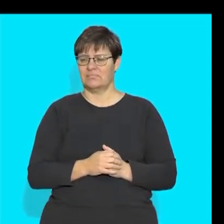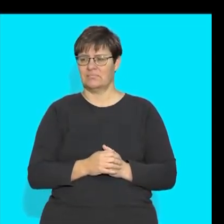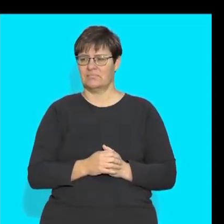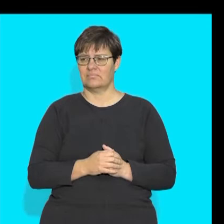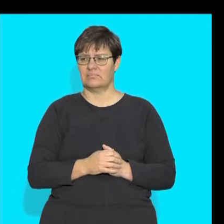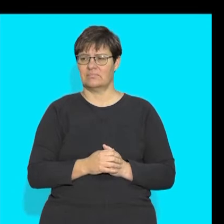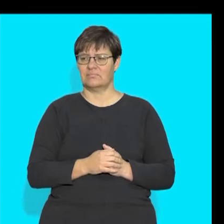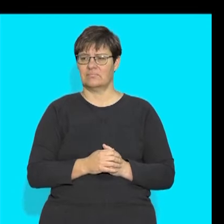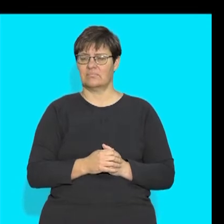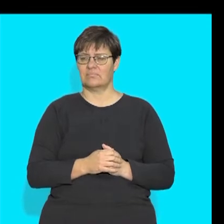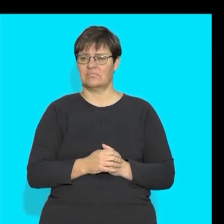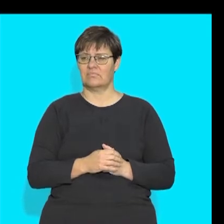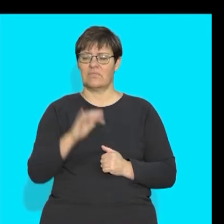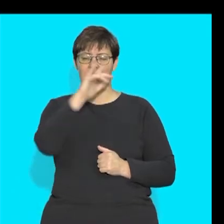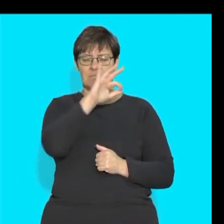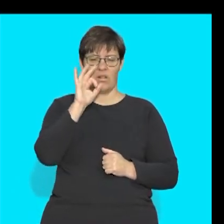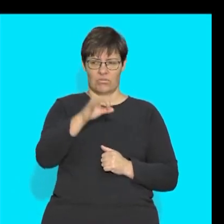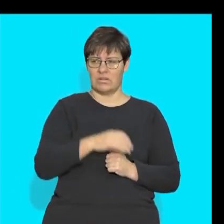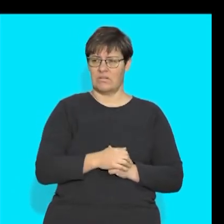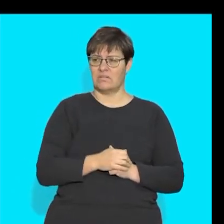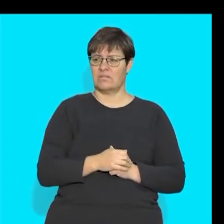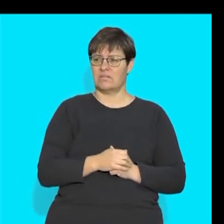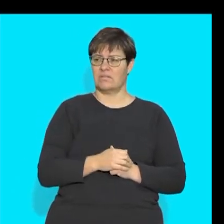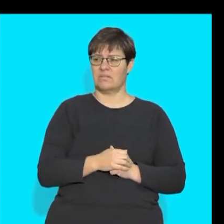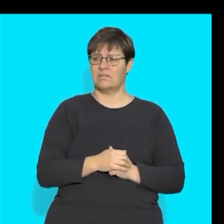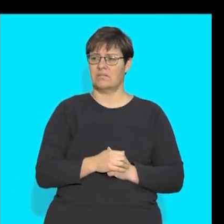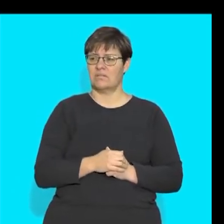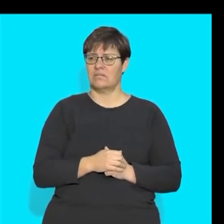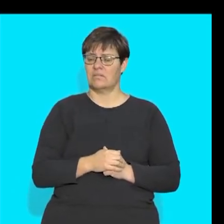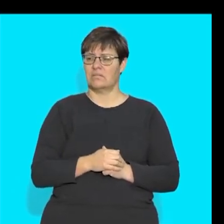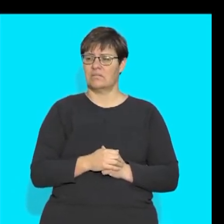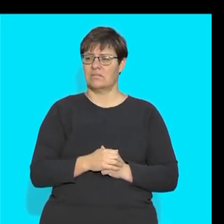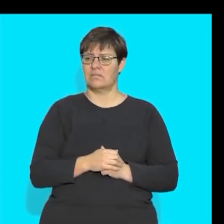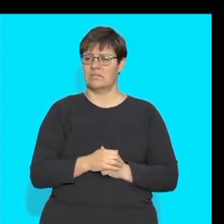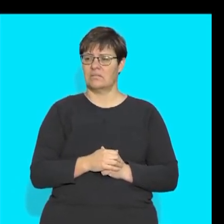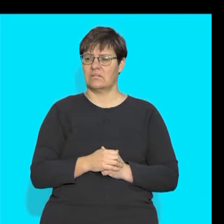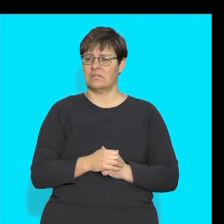Sorry, guys. There we go. Let's just spell it correctly for you. Frequency.